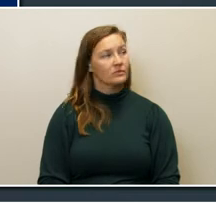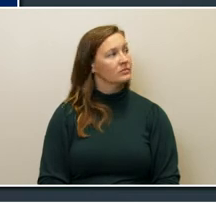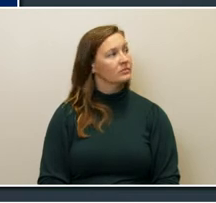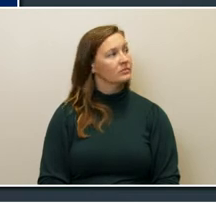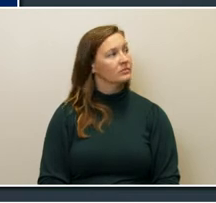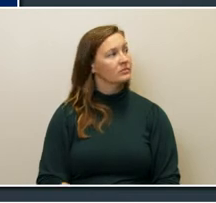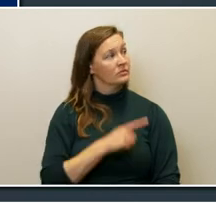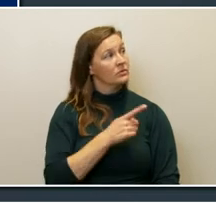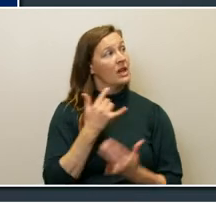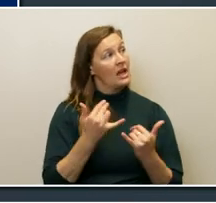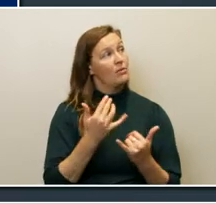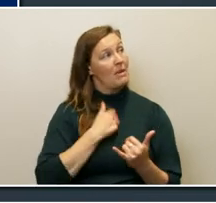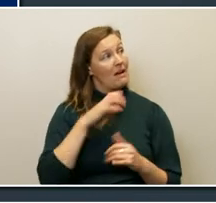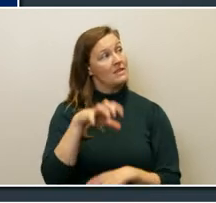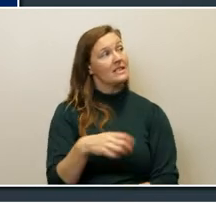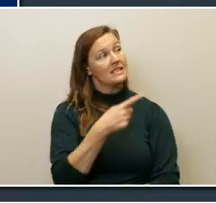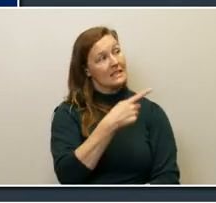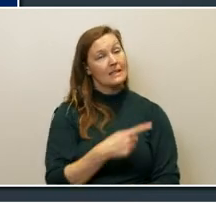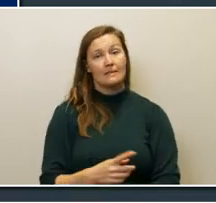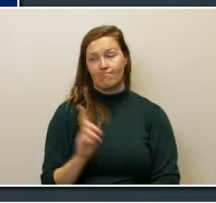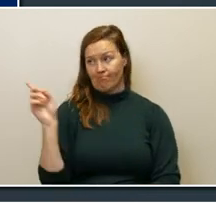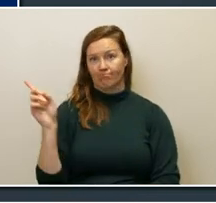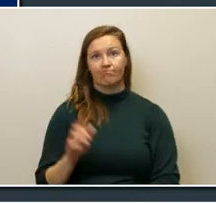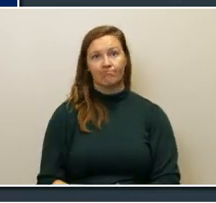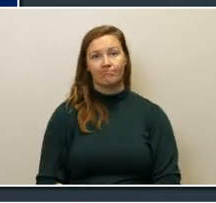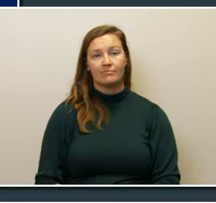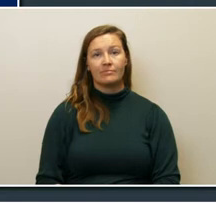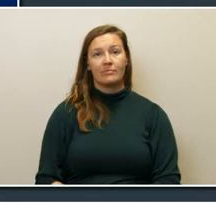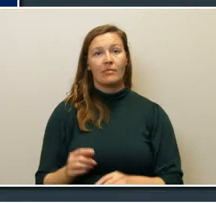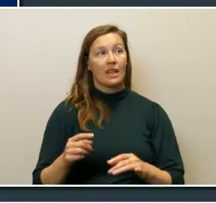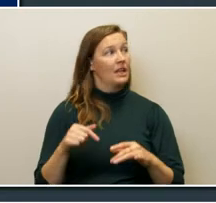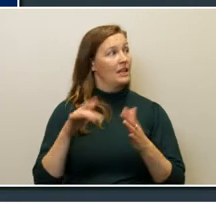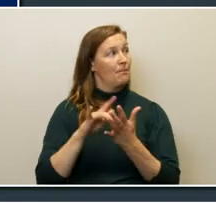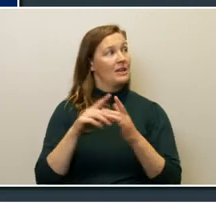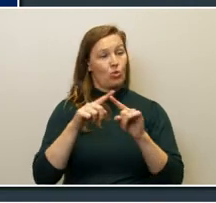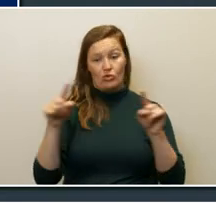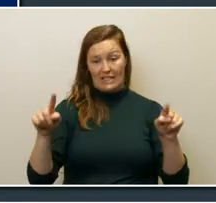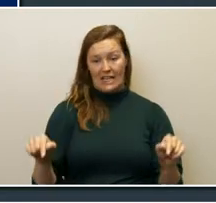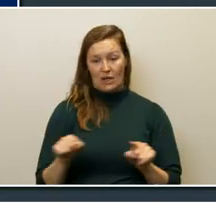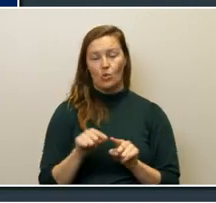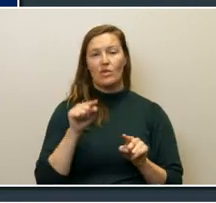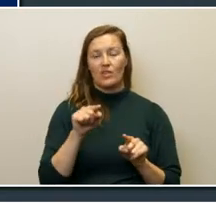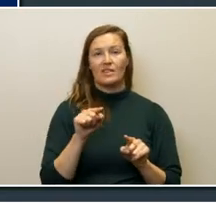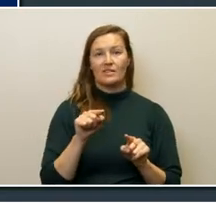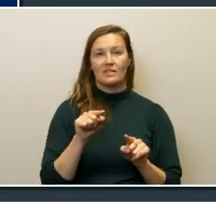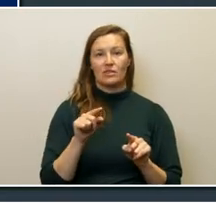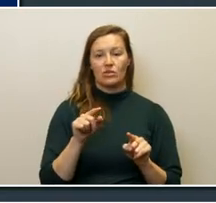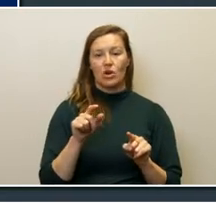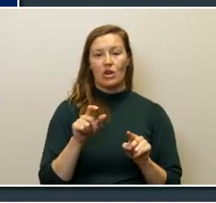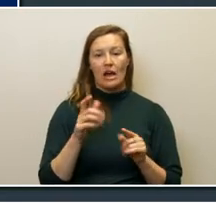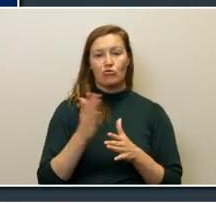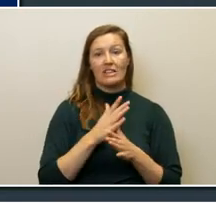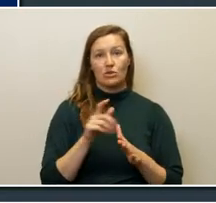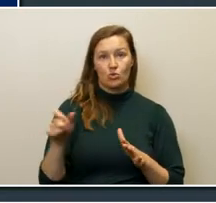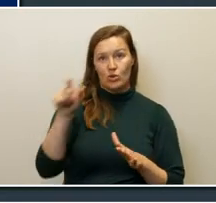is what we currently have. The rectangle in the middle is the 8,000 square metres of track that we